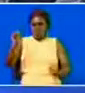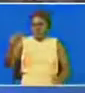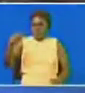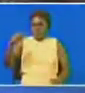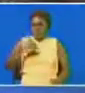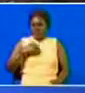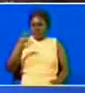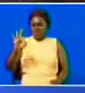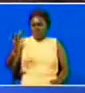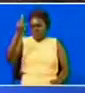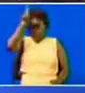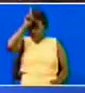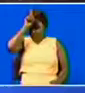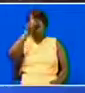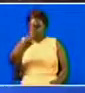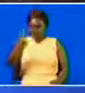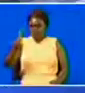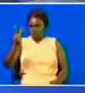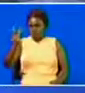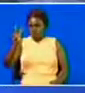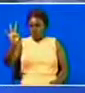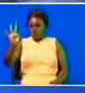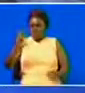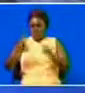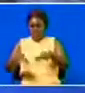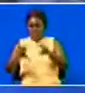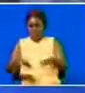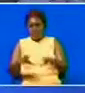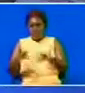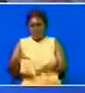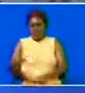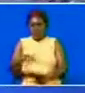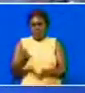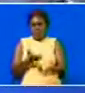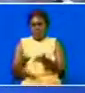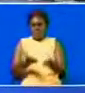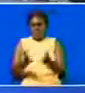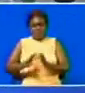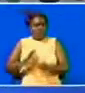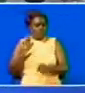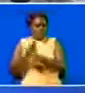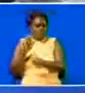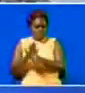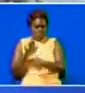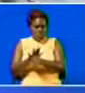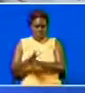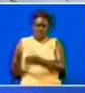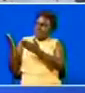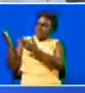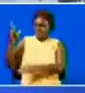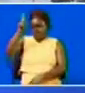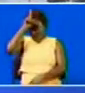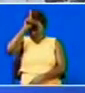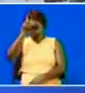currently has three villages, each with two or three markets. At the marketplace, business is a boom. This is a Kalobeyei Village